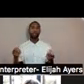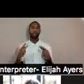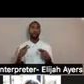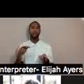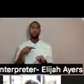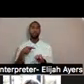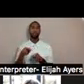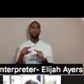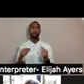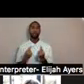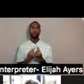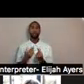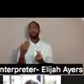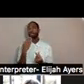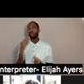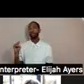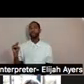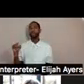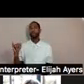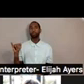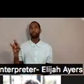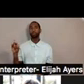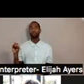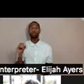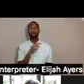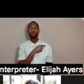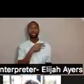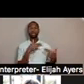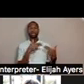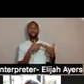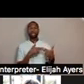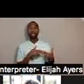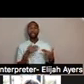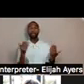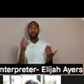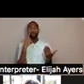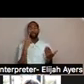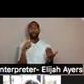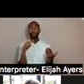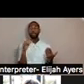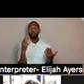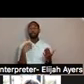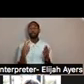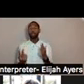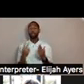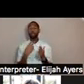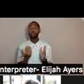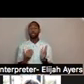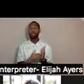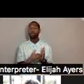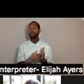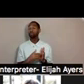Yeah, definitely. Thank you, Miro. As a reminder, these slides are here for you. So if you want to come back to them afterwards at any